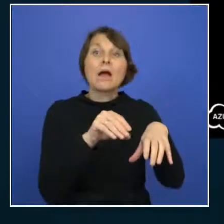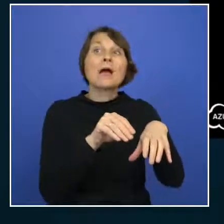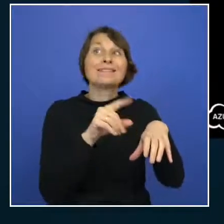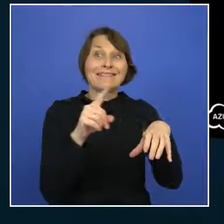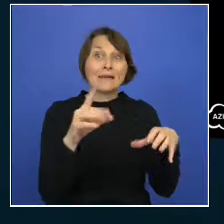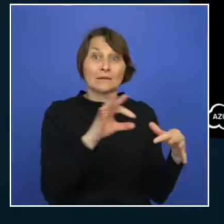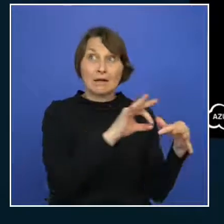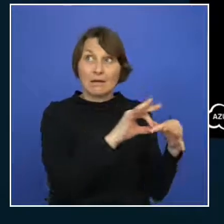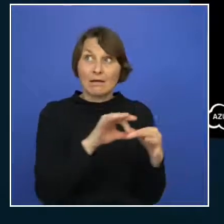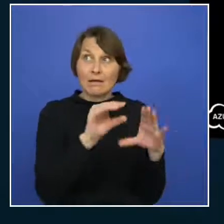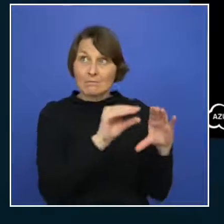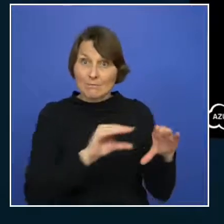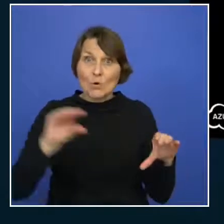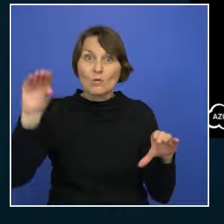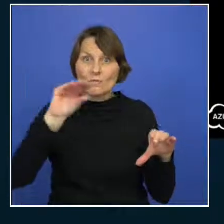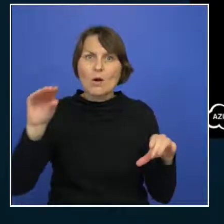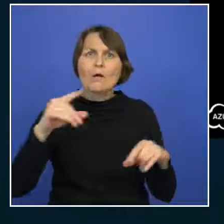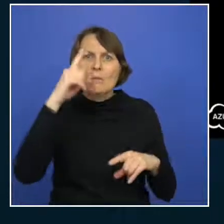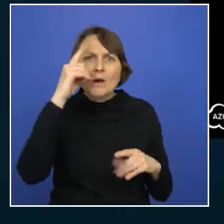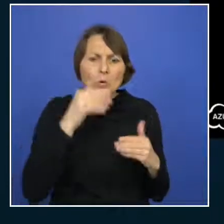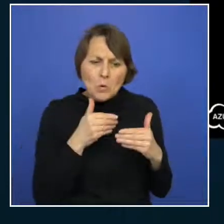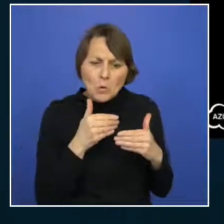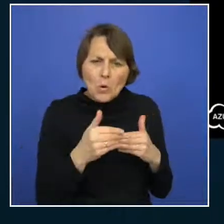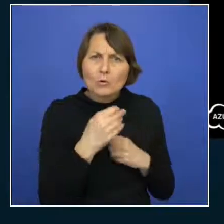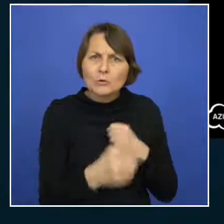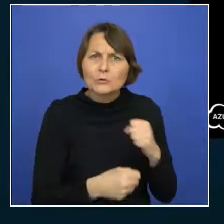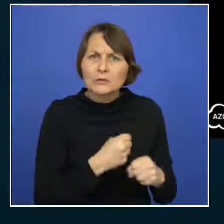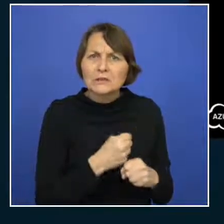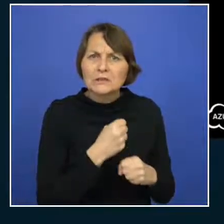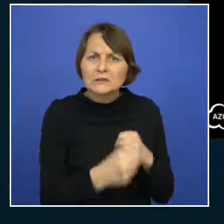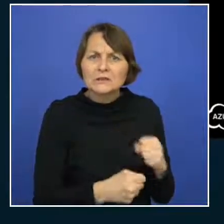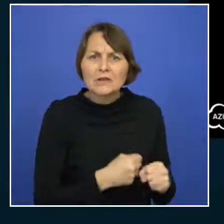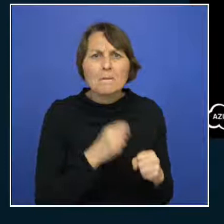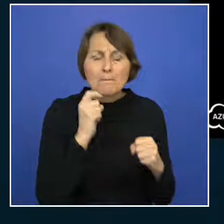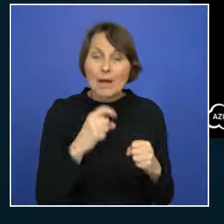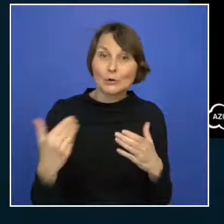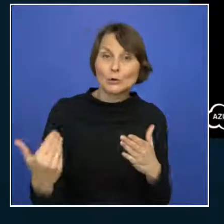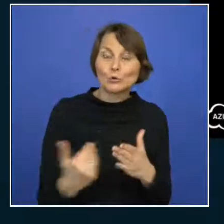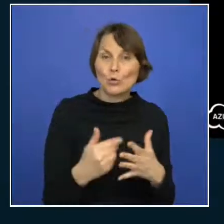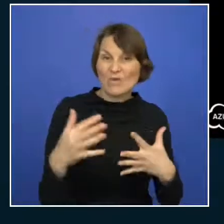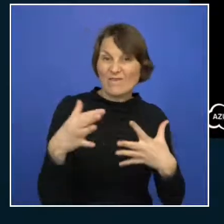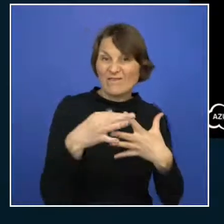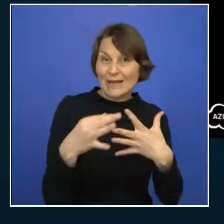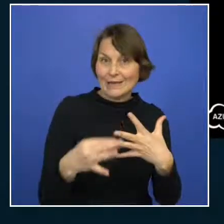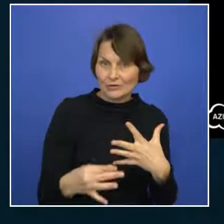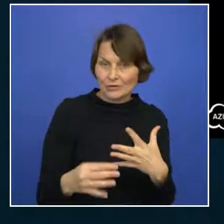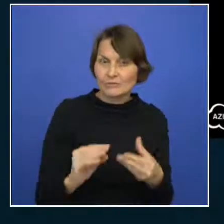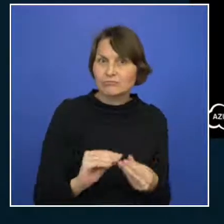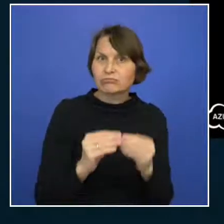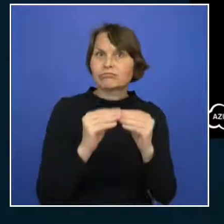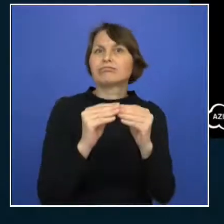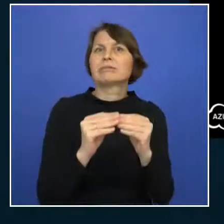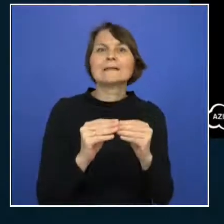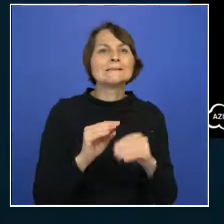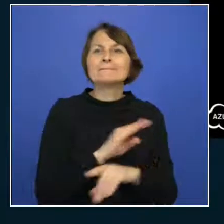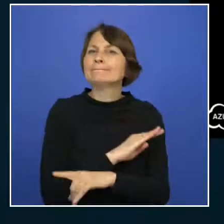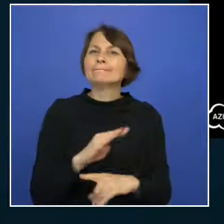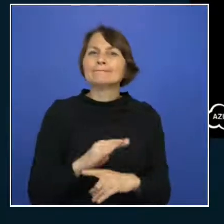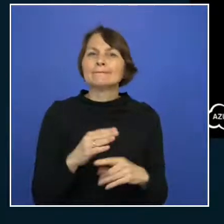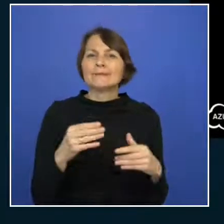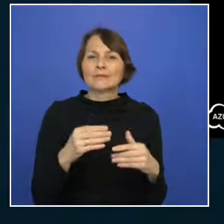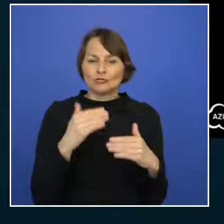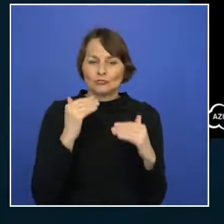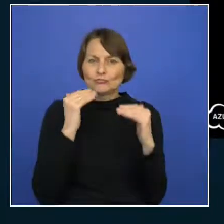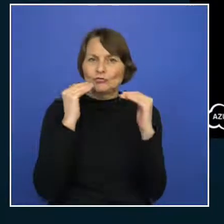need to create a feature that requires you to save unstructured data, for